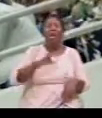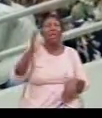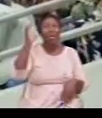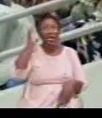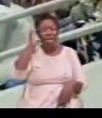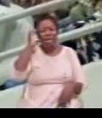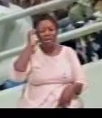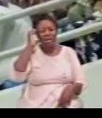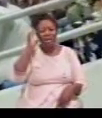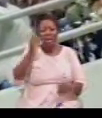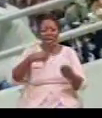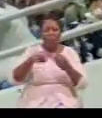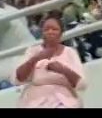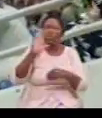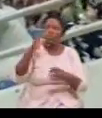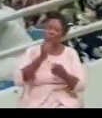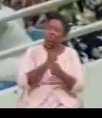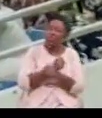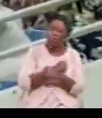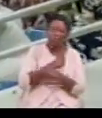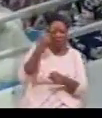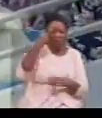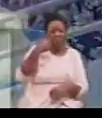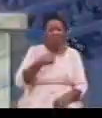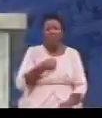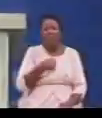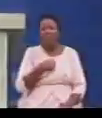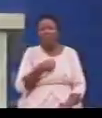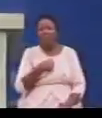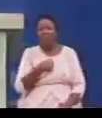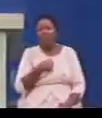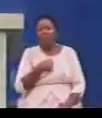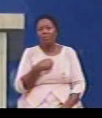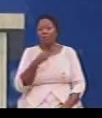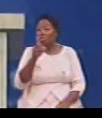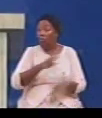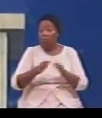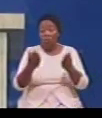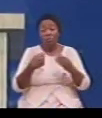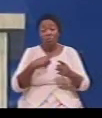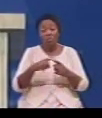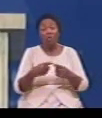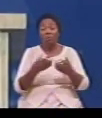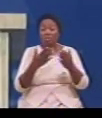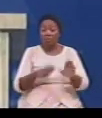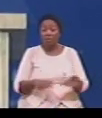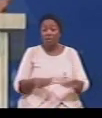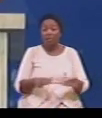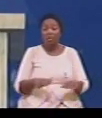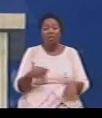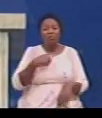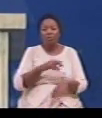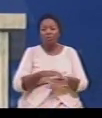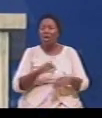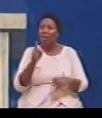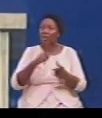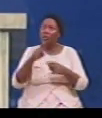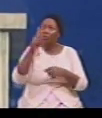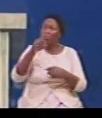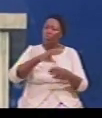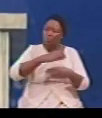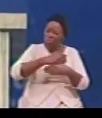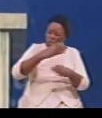heard about your love for me. You don't want me to perish. And you create